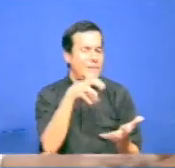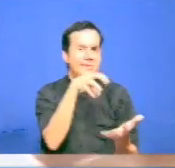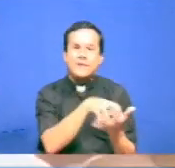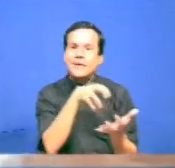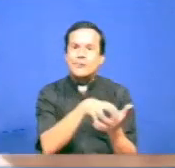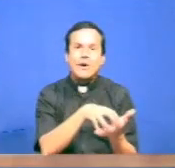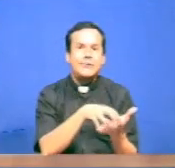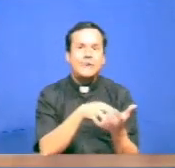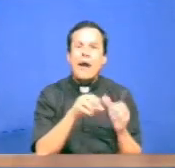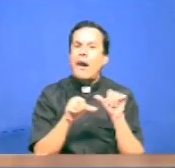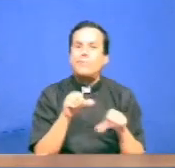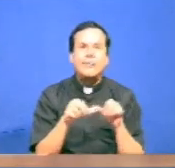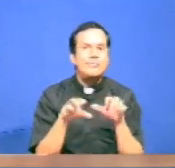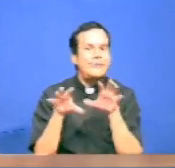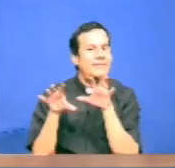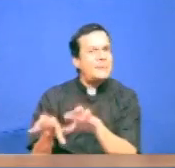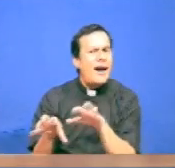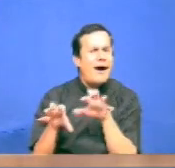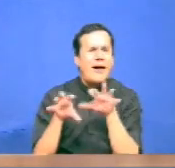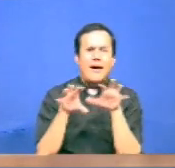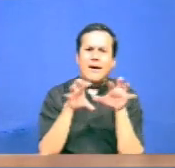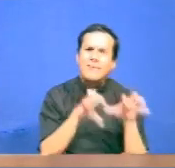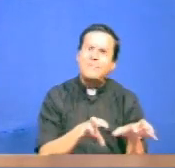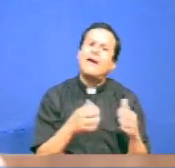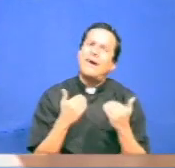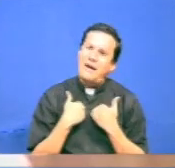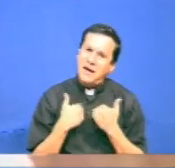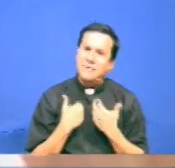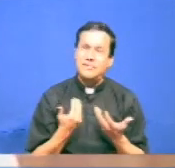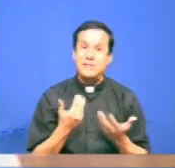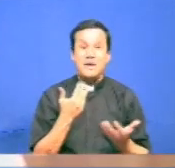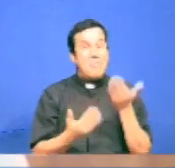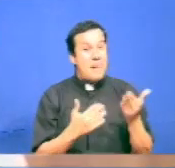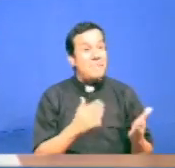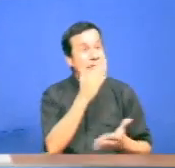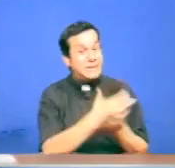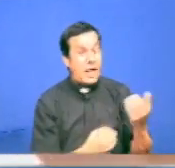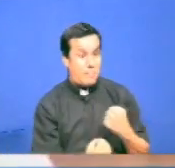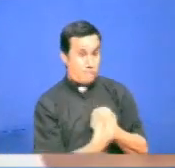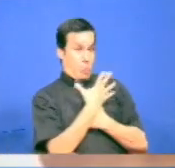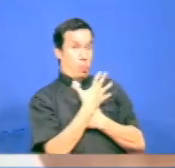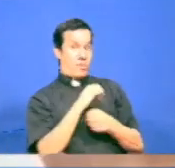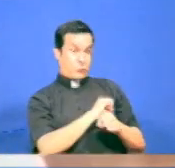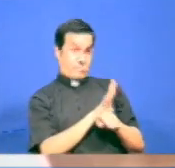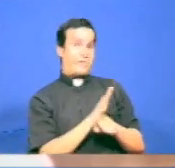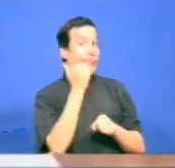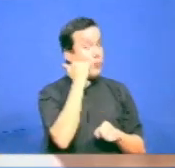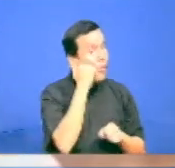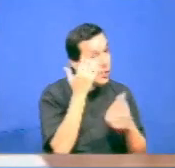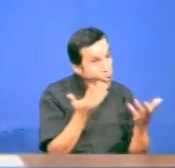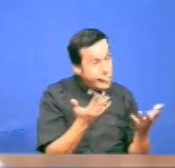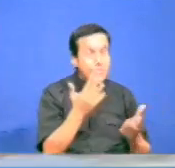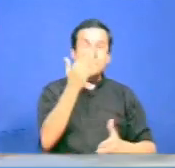in one way or another. Whether you have the corona or not, you cannot travel as you used to do